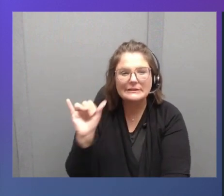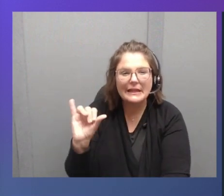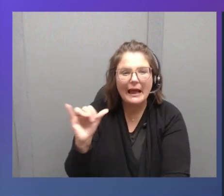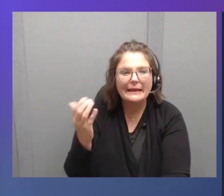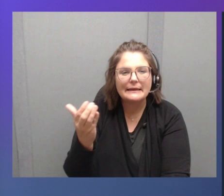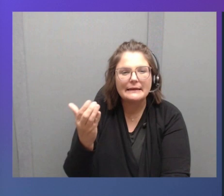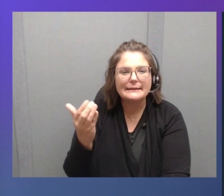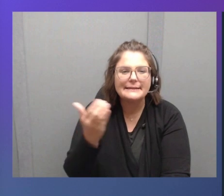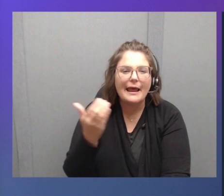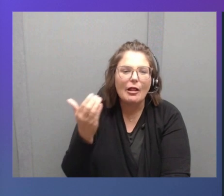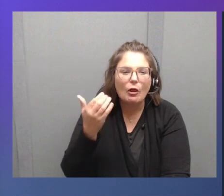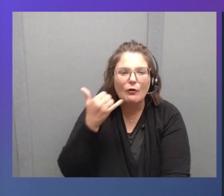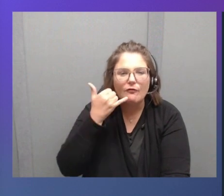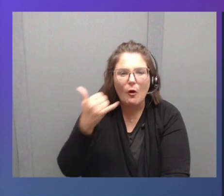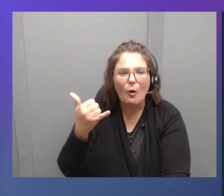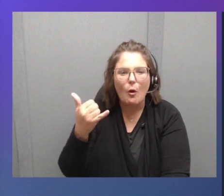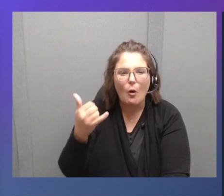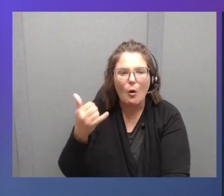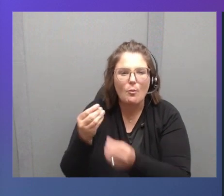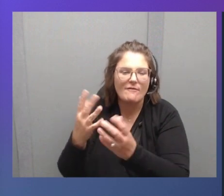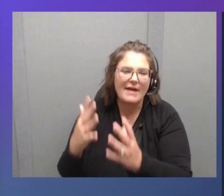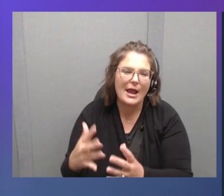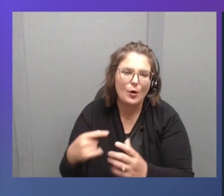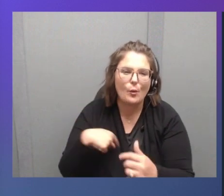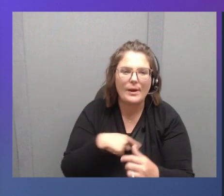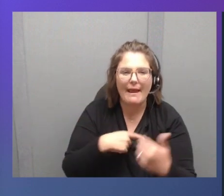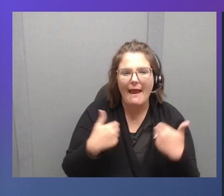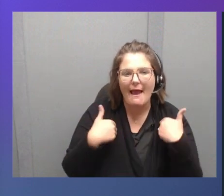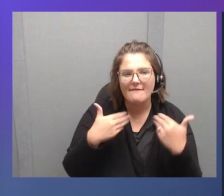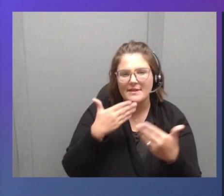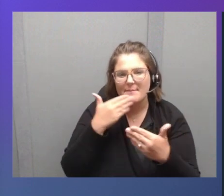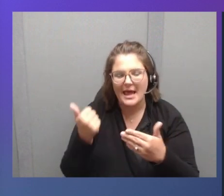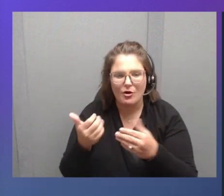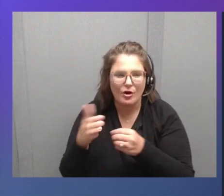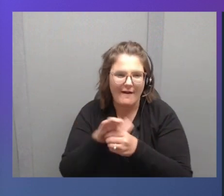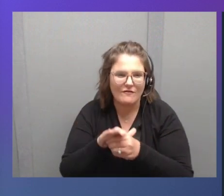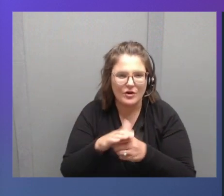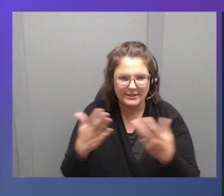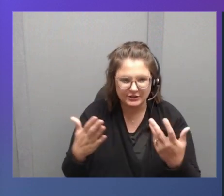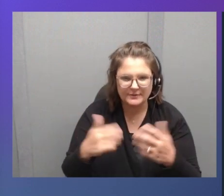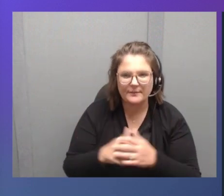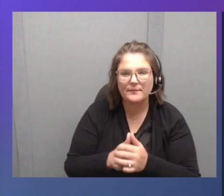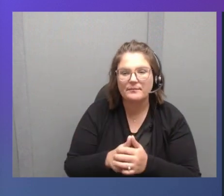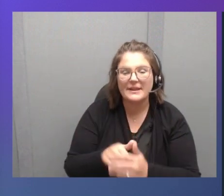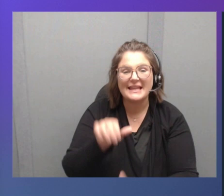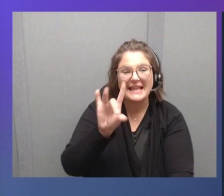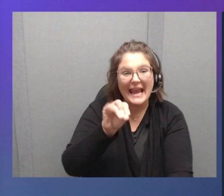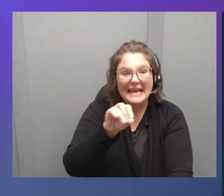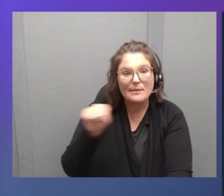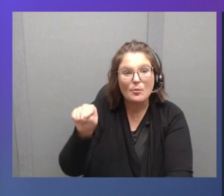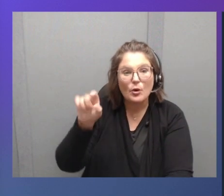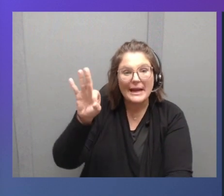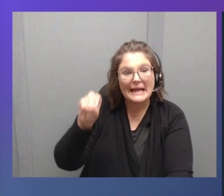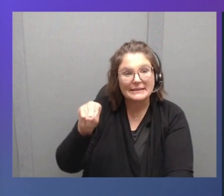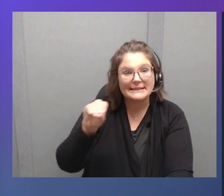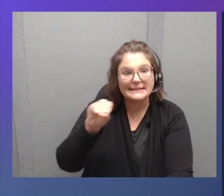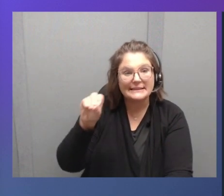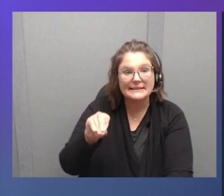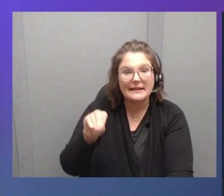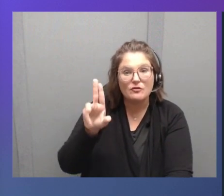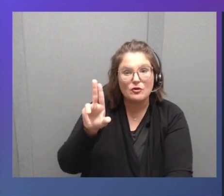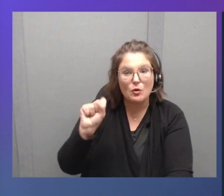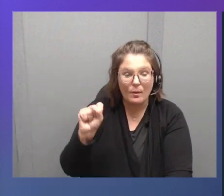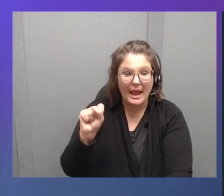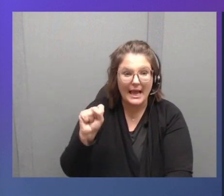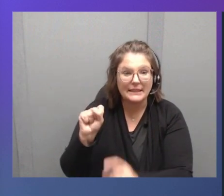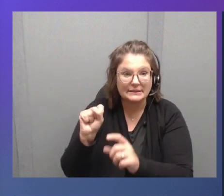does. come to this company, come to that company, we have the best coverage. But that coverage is 88 to 90% of the U.S. population. So what that means is,